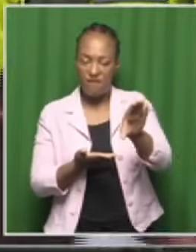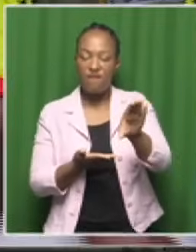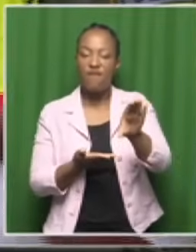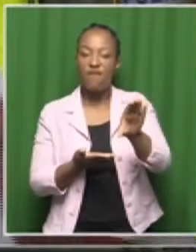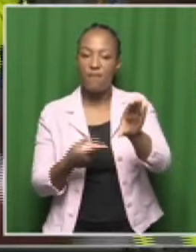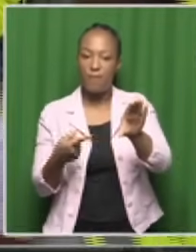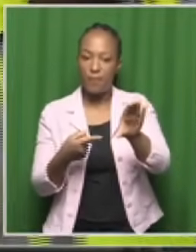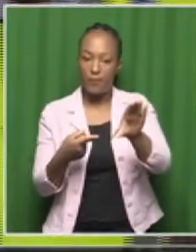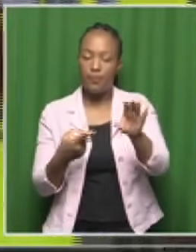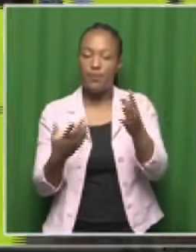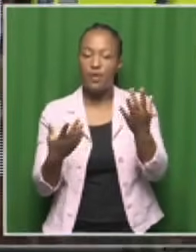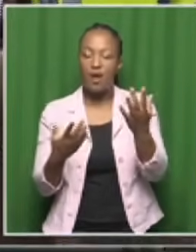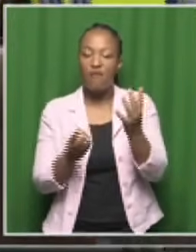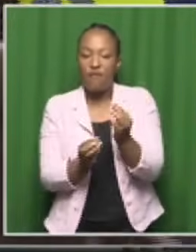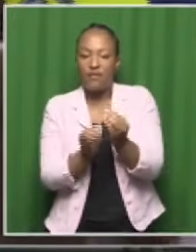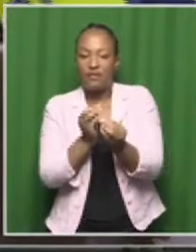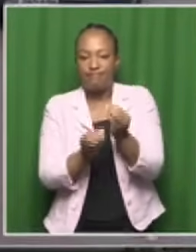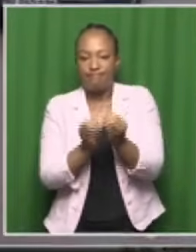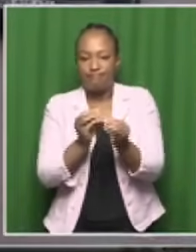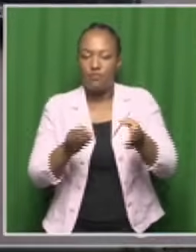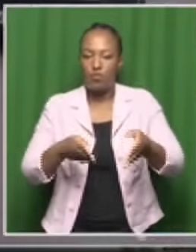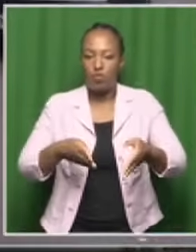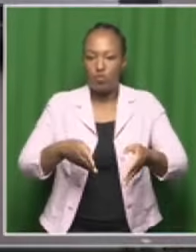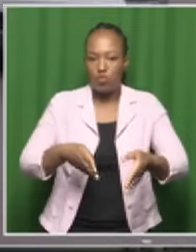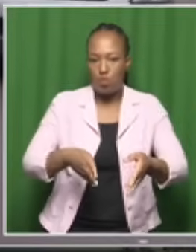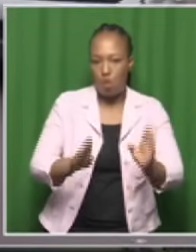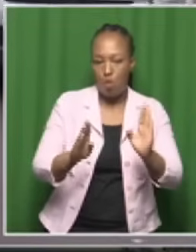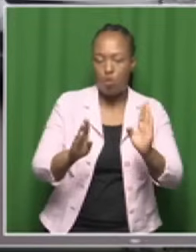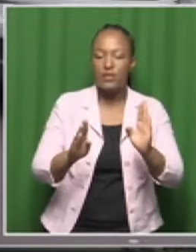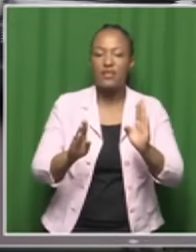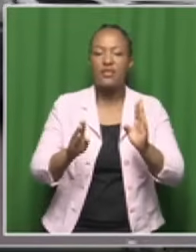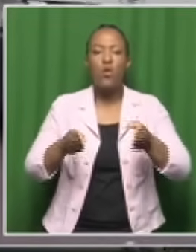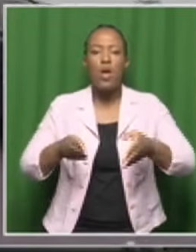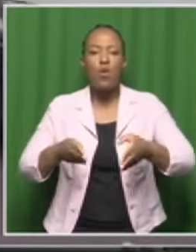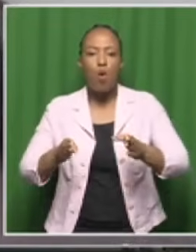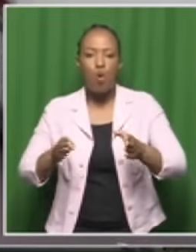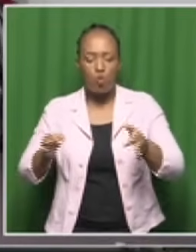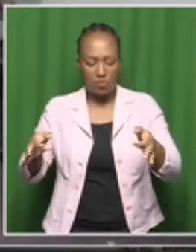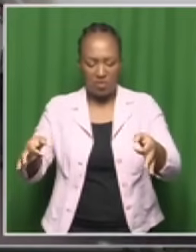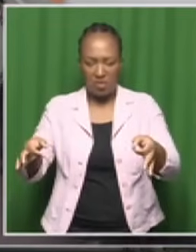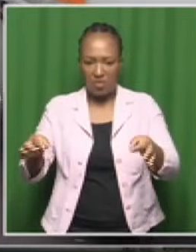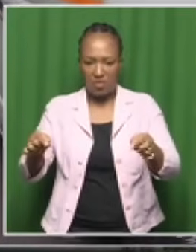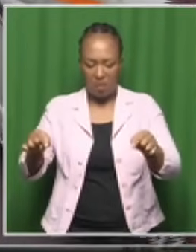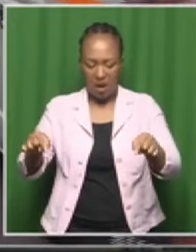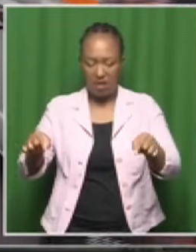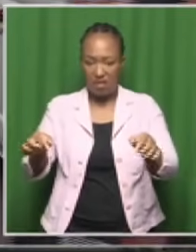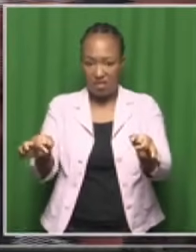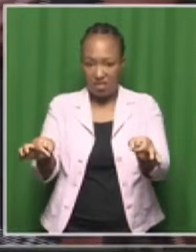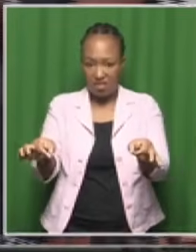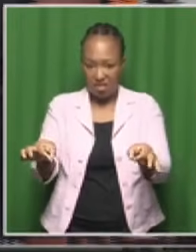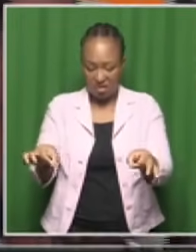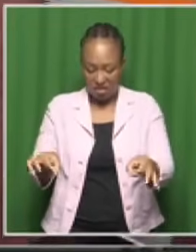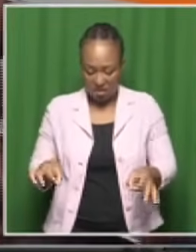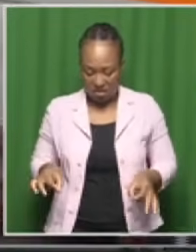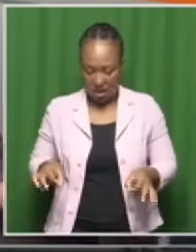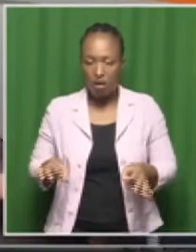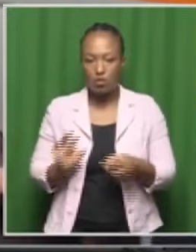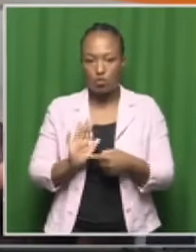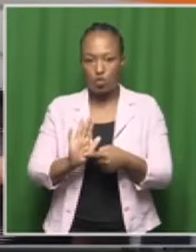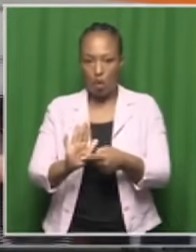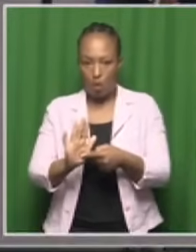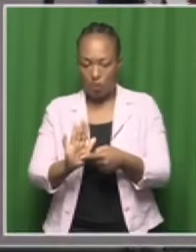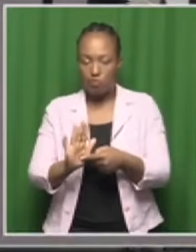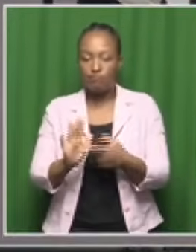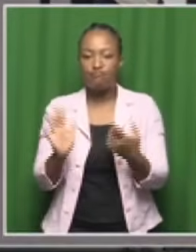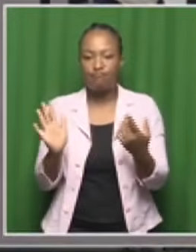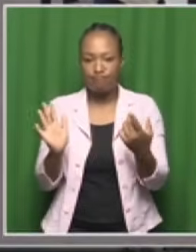into road maintenance, road markings. Those are important. Yeah. And we as Automobile Association,